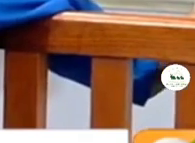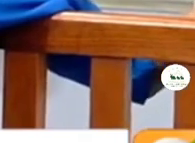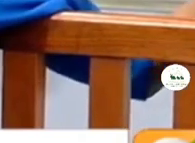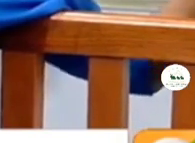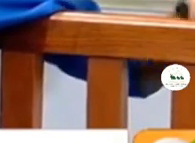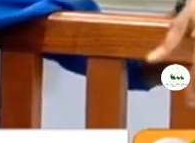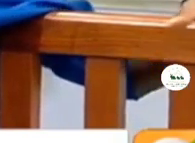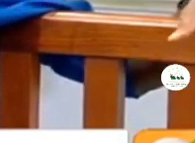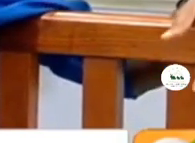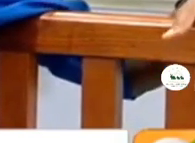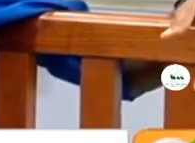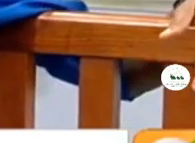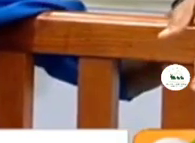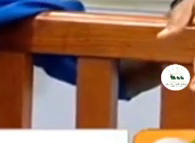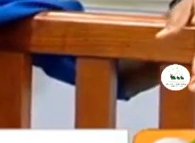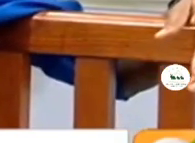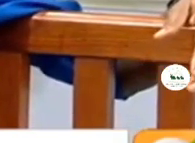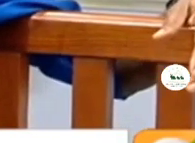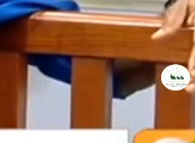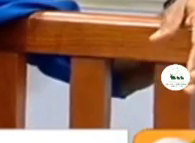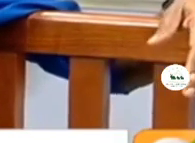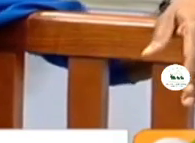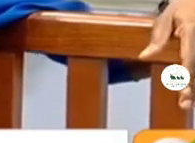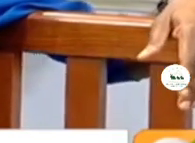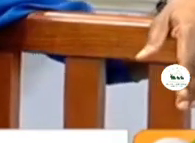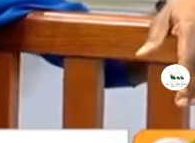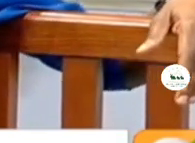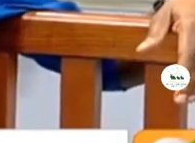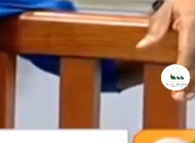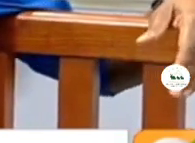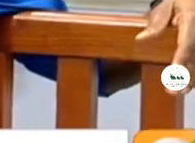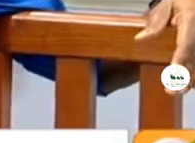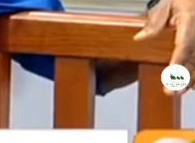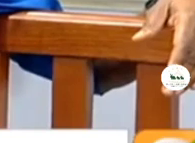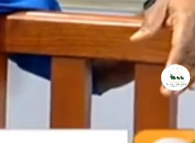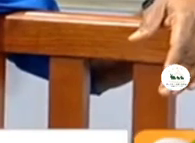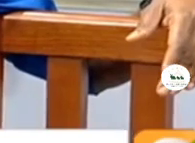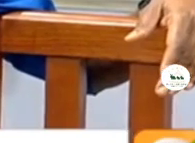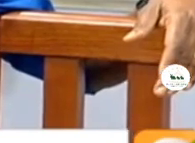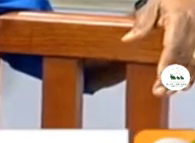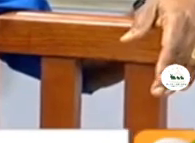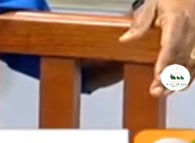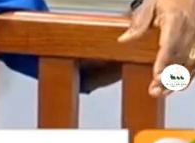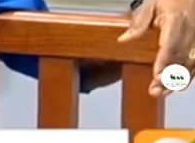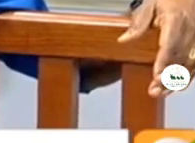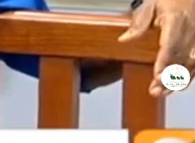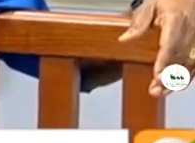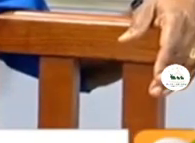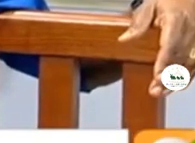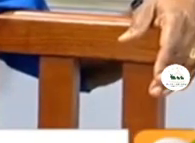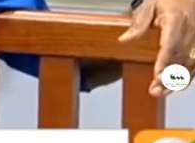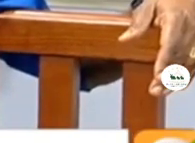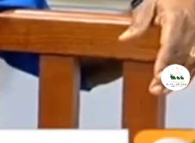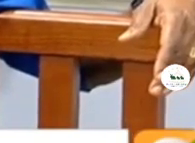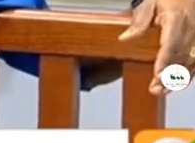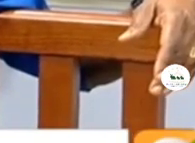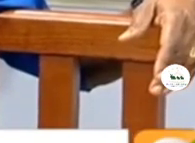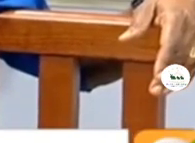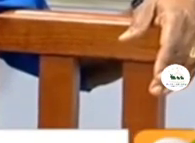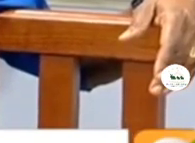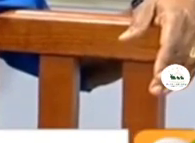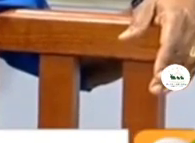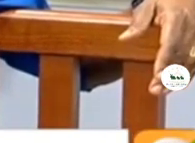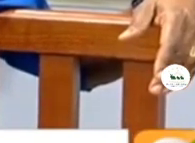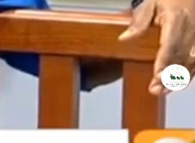social construction, for its own benefit. Yeah. You know, the tribe is something that is manufactured,